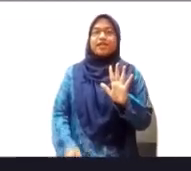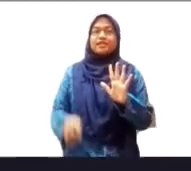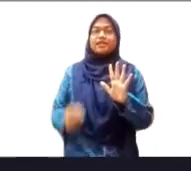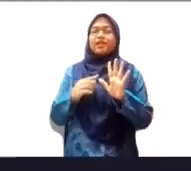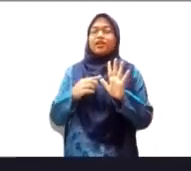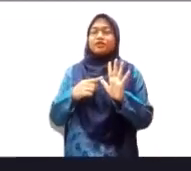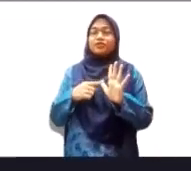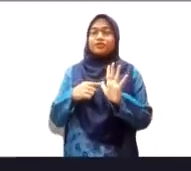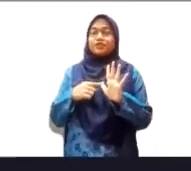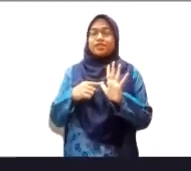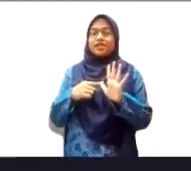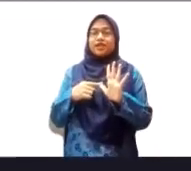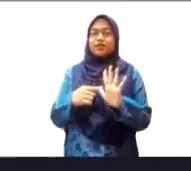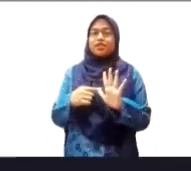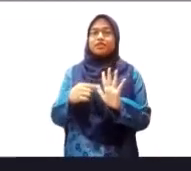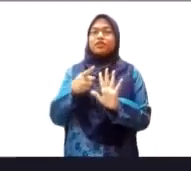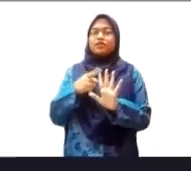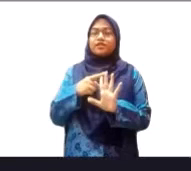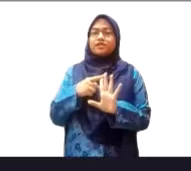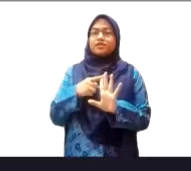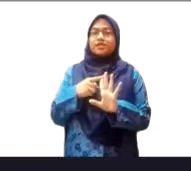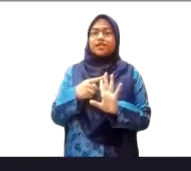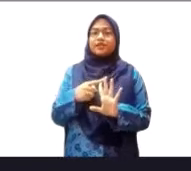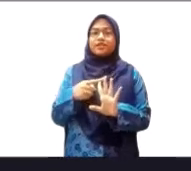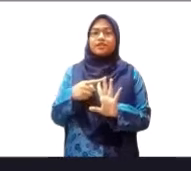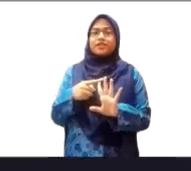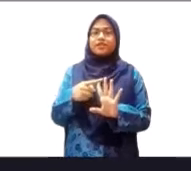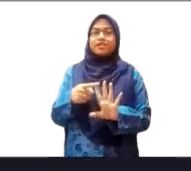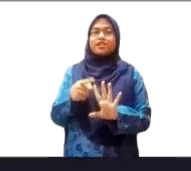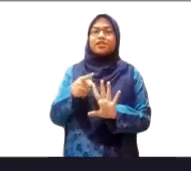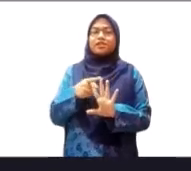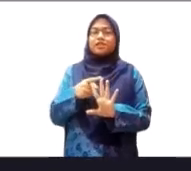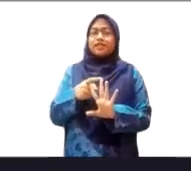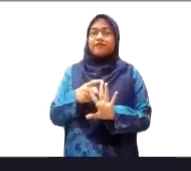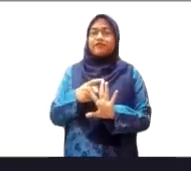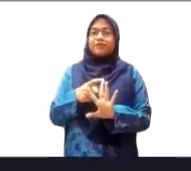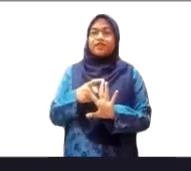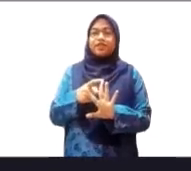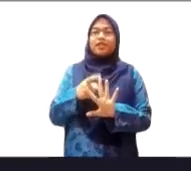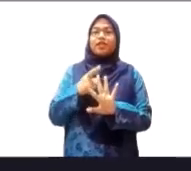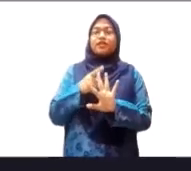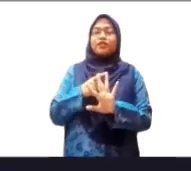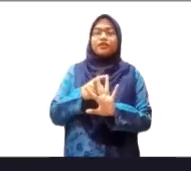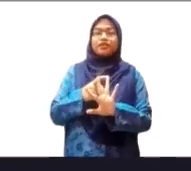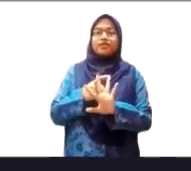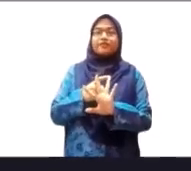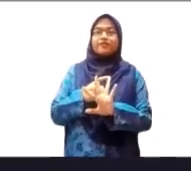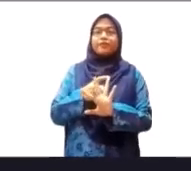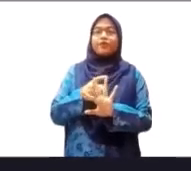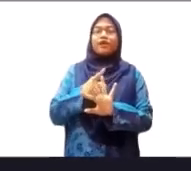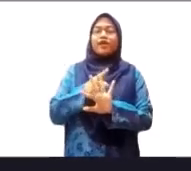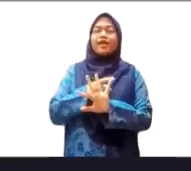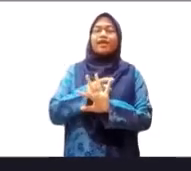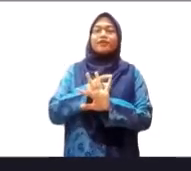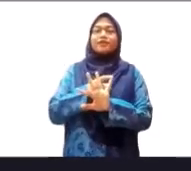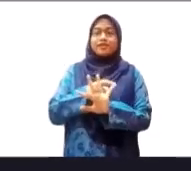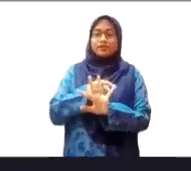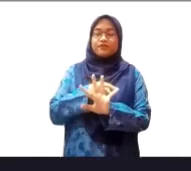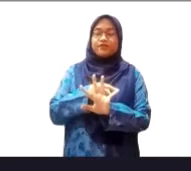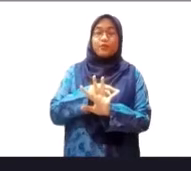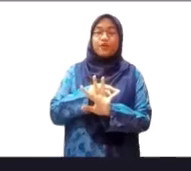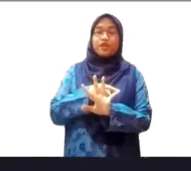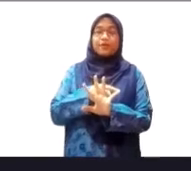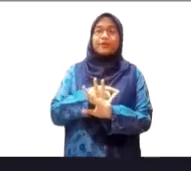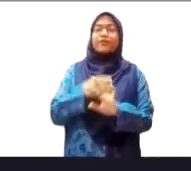things that are tools for sign language, research on sign language in Malaysia, the deaf community, theoretical framework, and